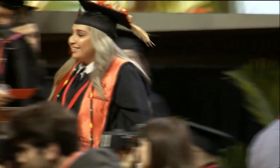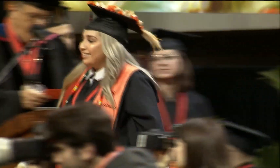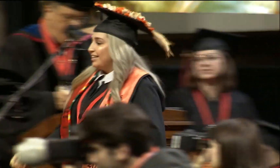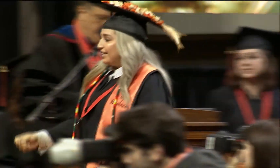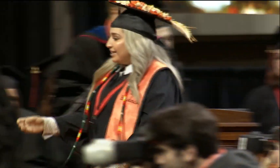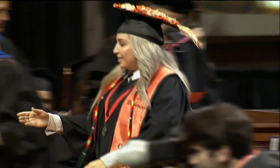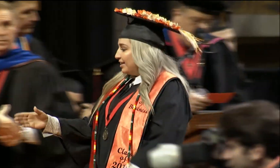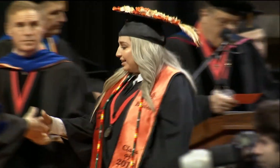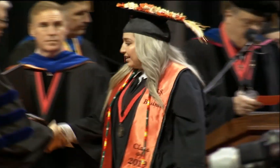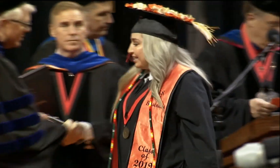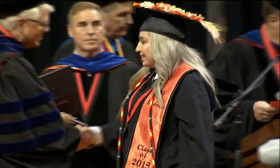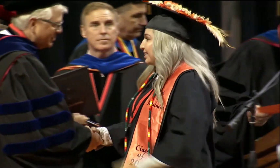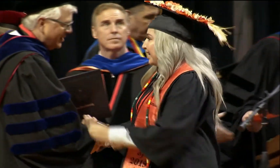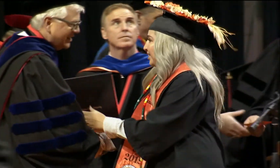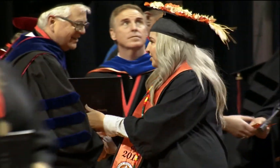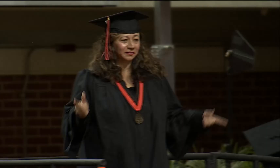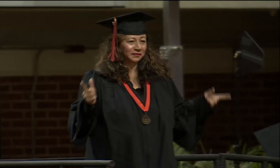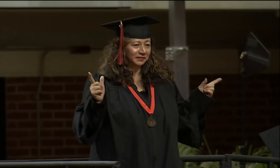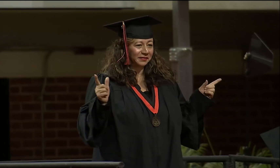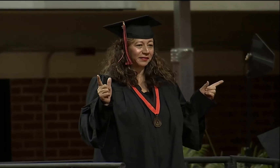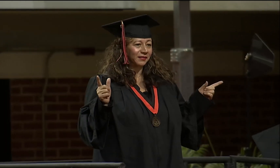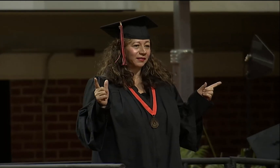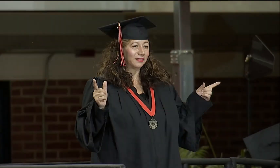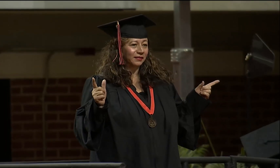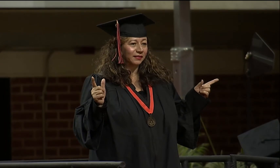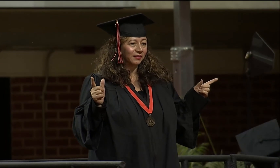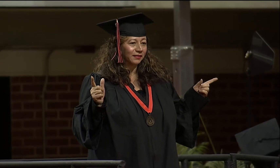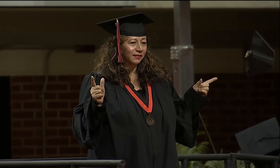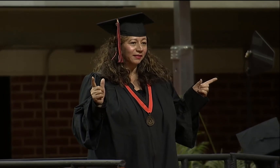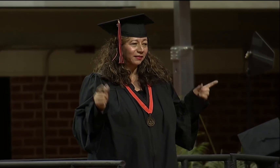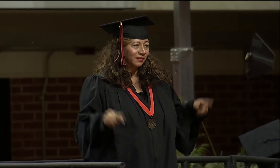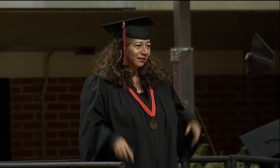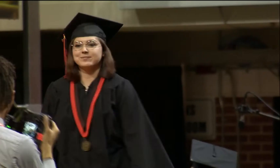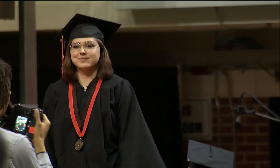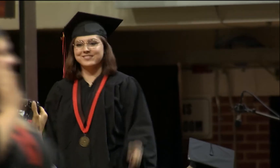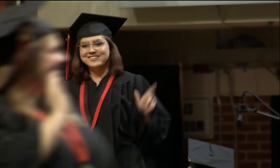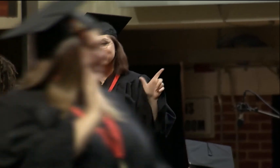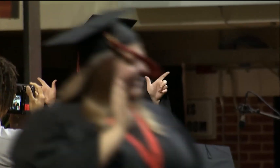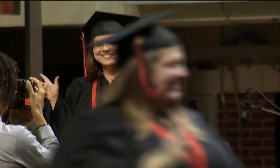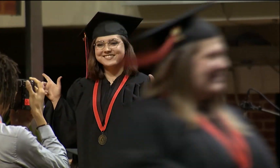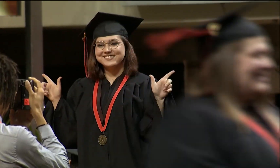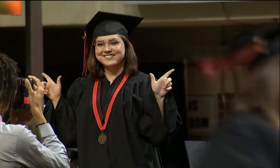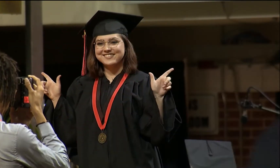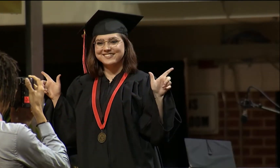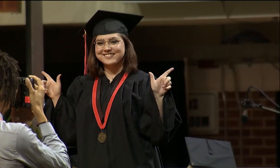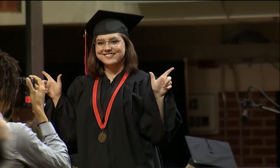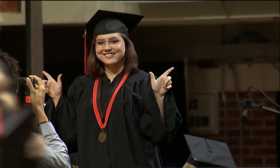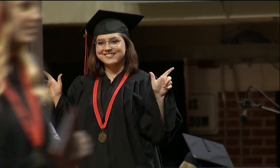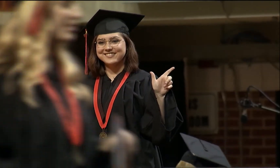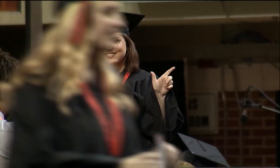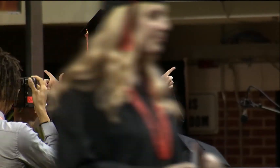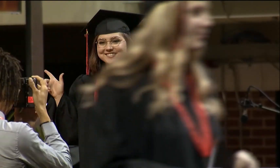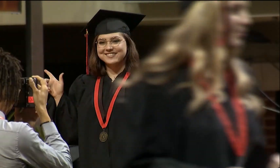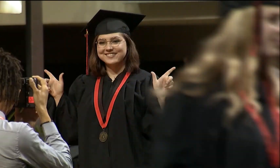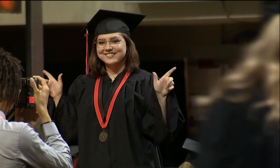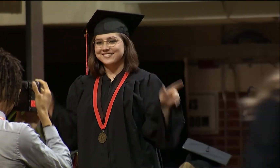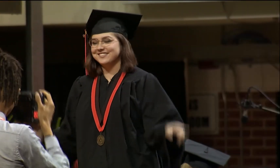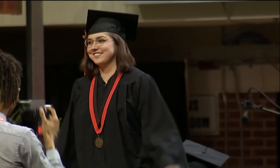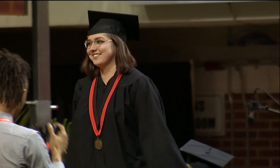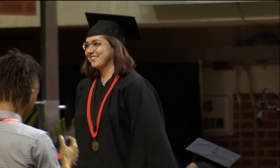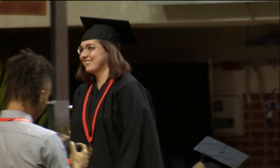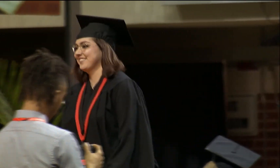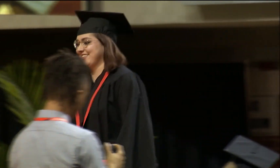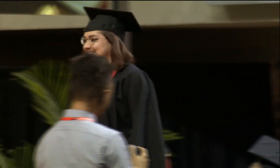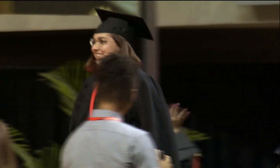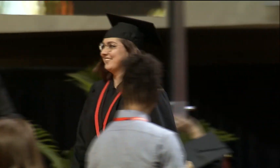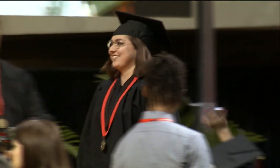Megan Mahe Cabea. Bessie Valera. Sid